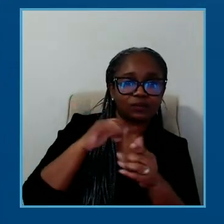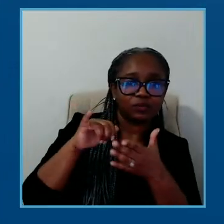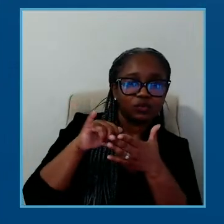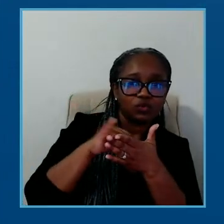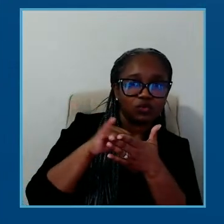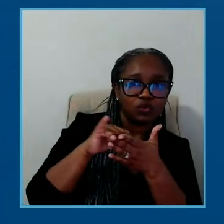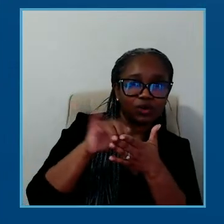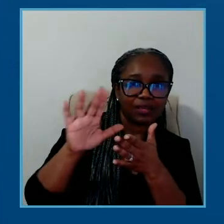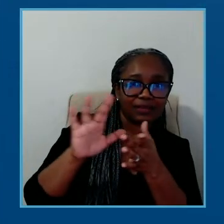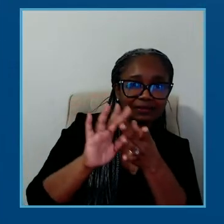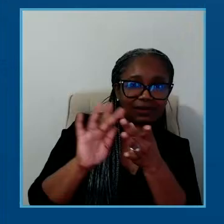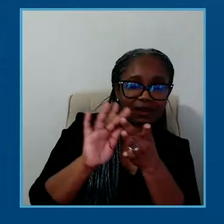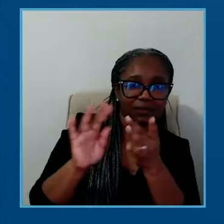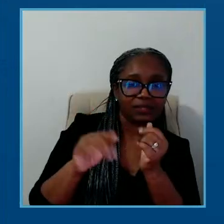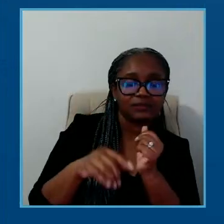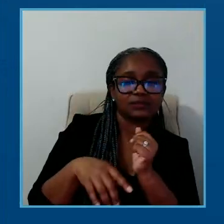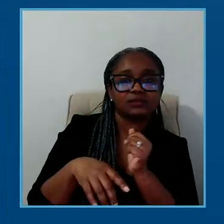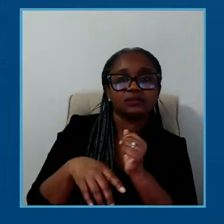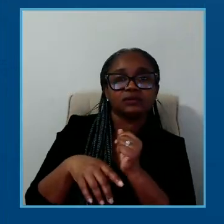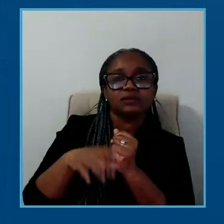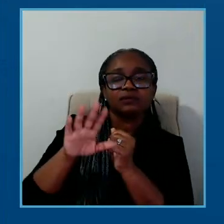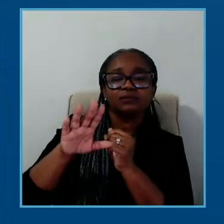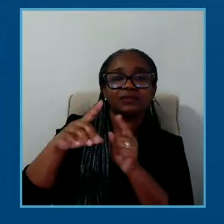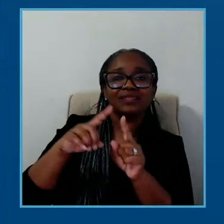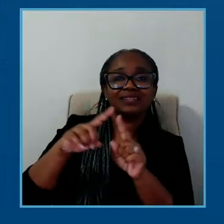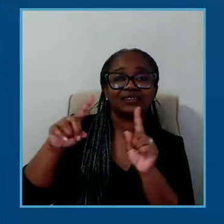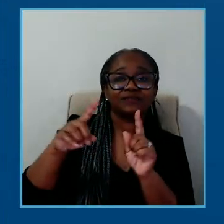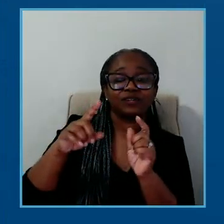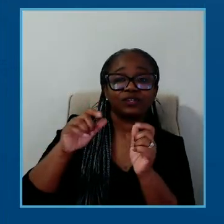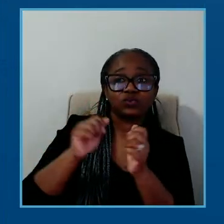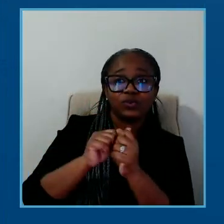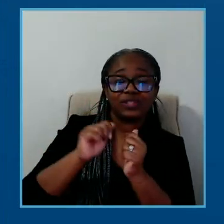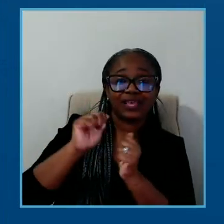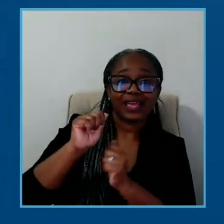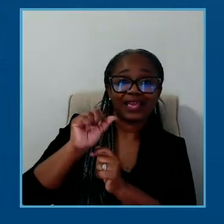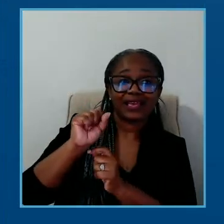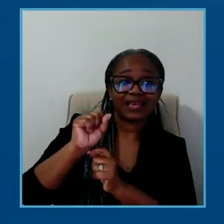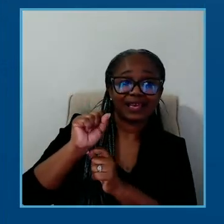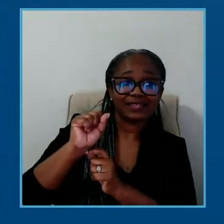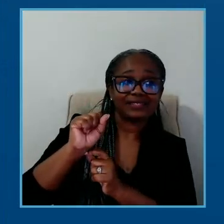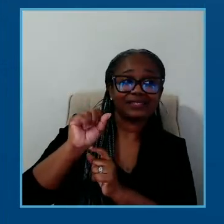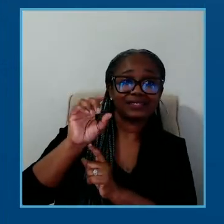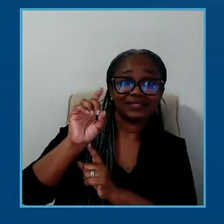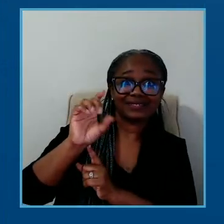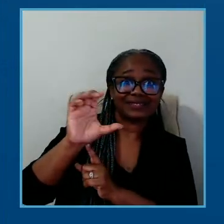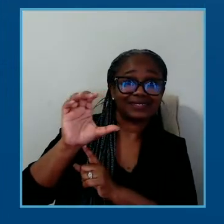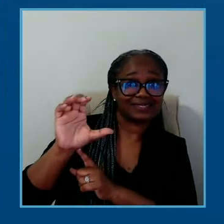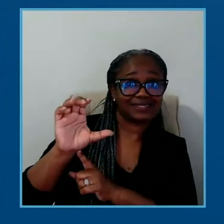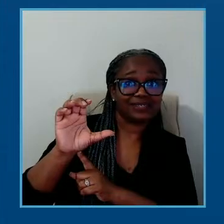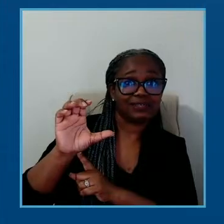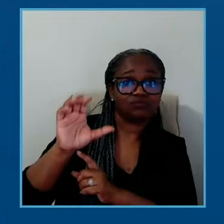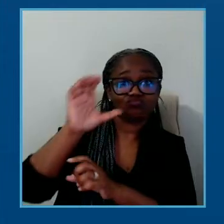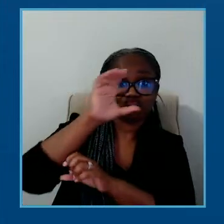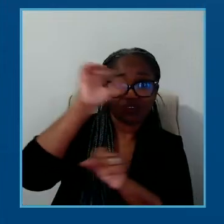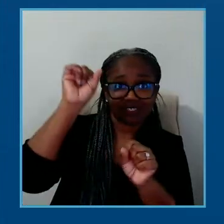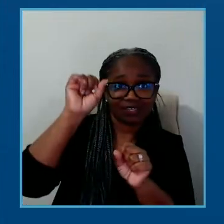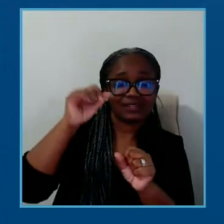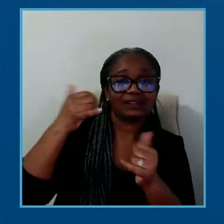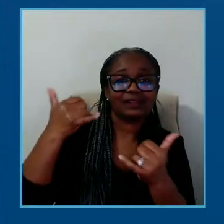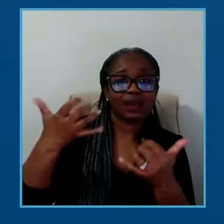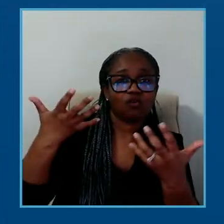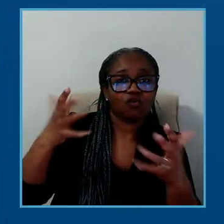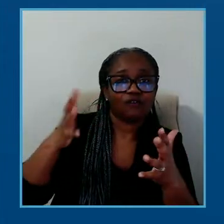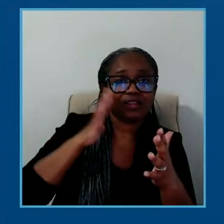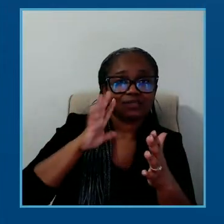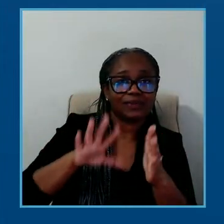difference is that the ASDC president has now been elected. A revote, as he